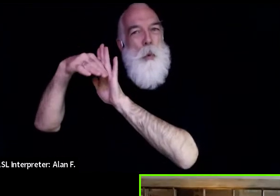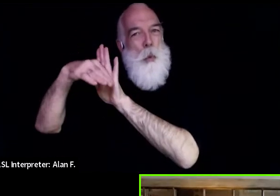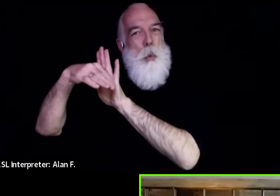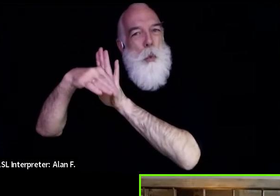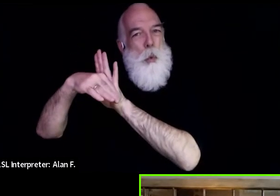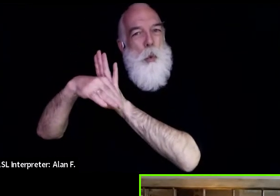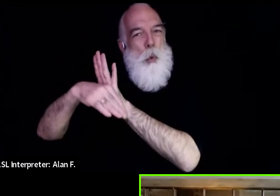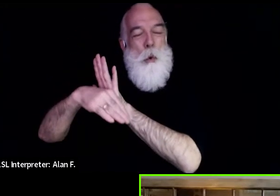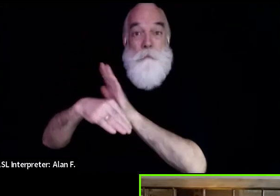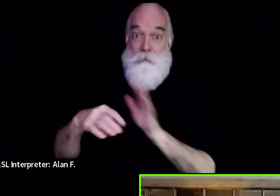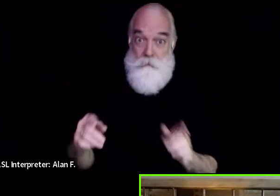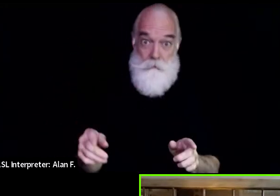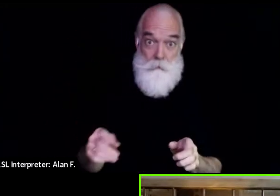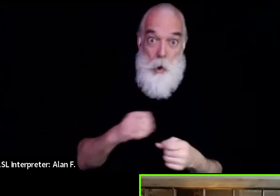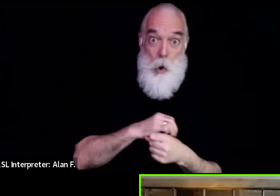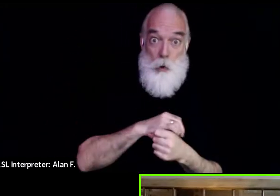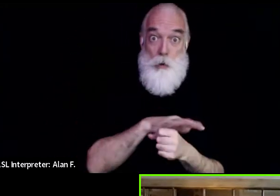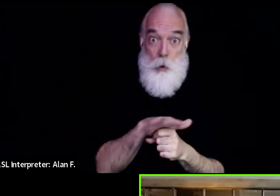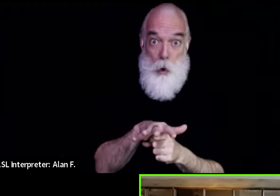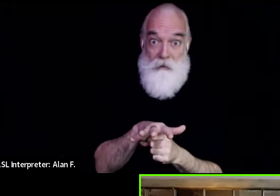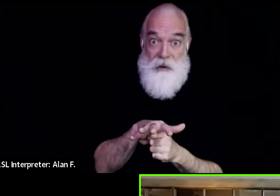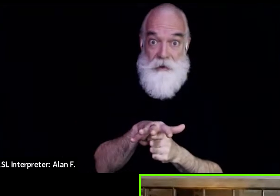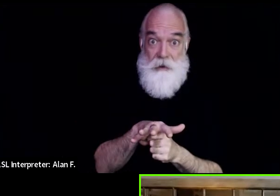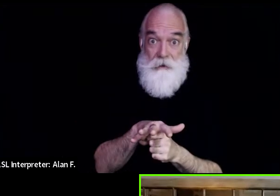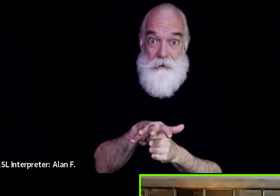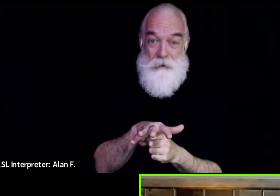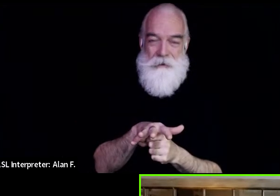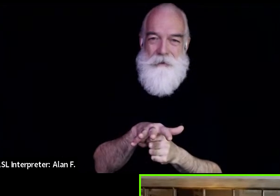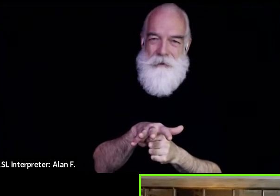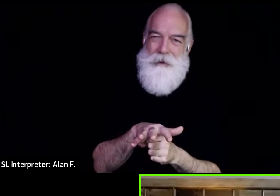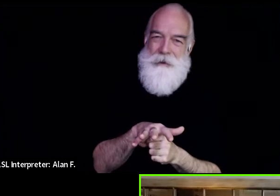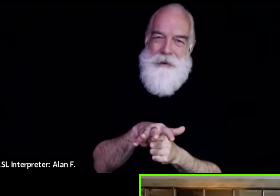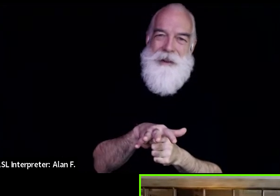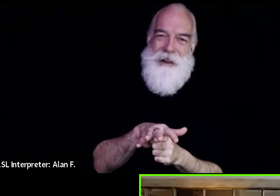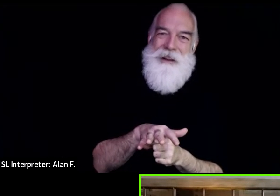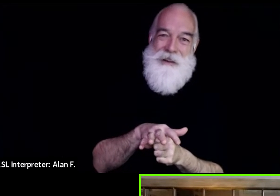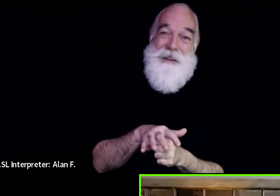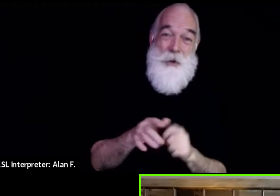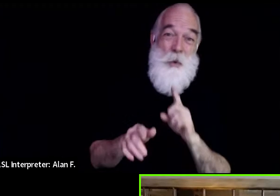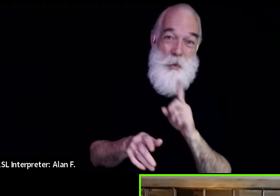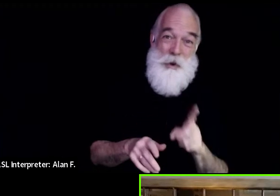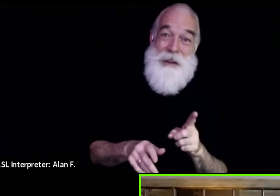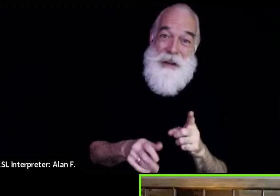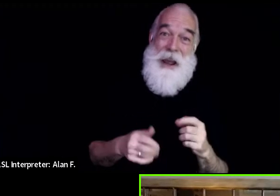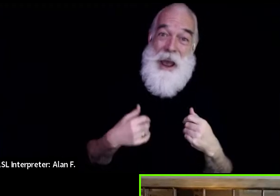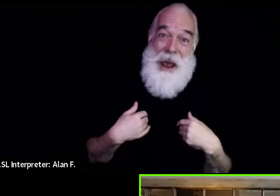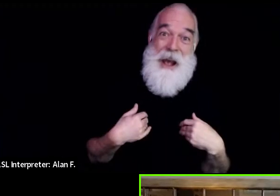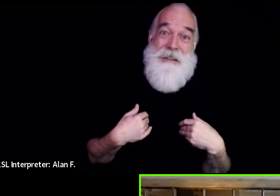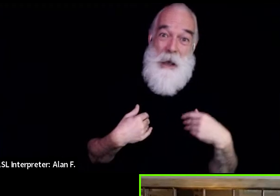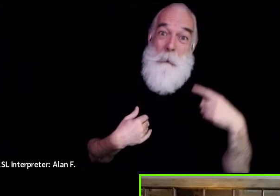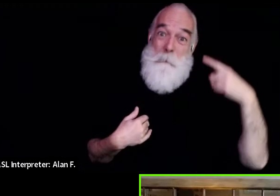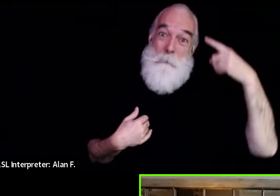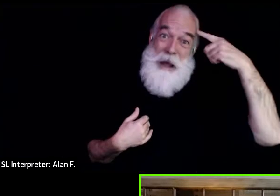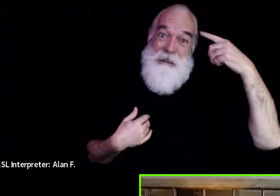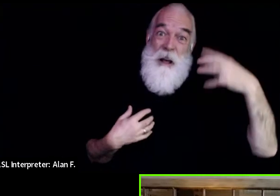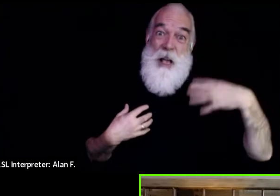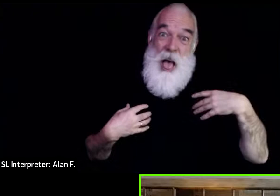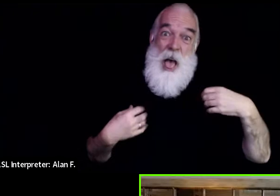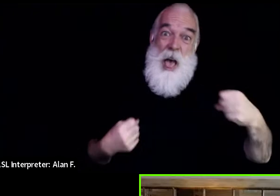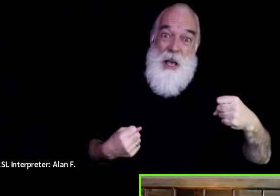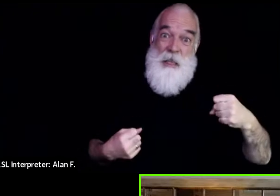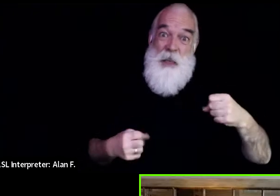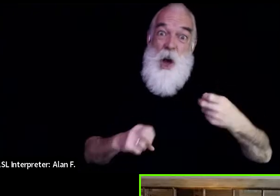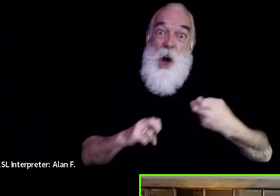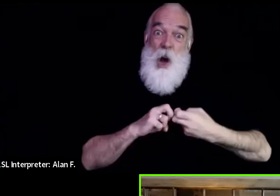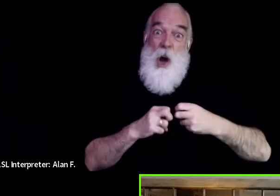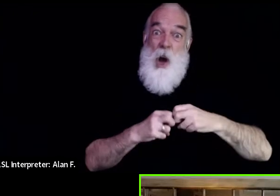about this mental health crisis that's been bubbling beneath the surface. My good friend,